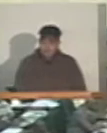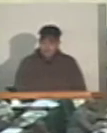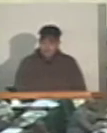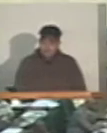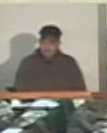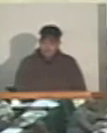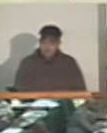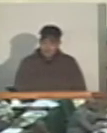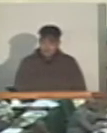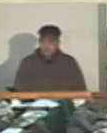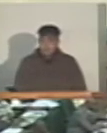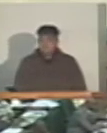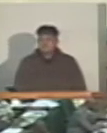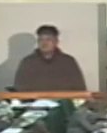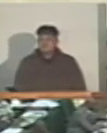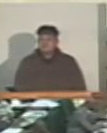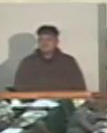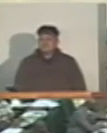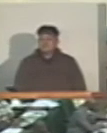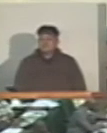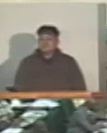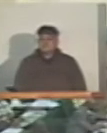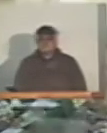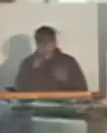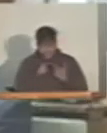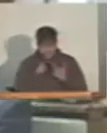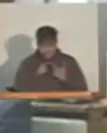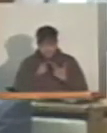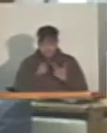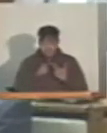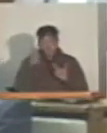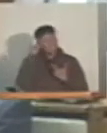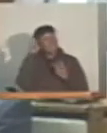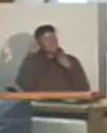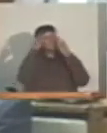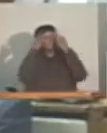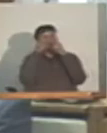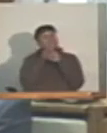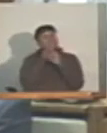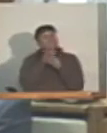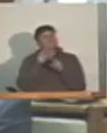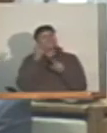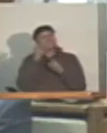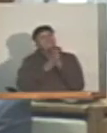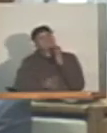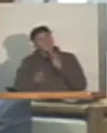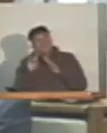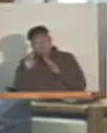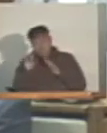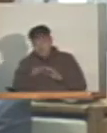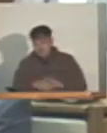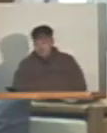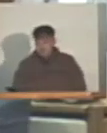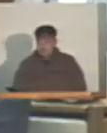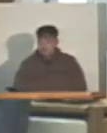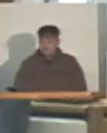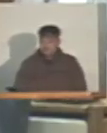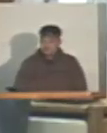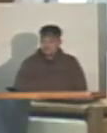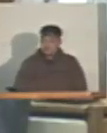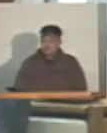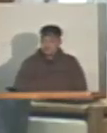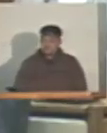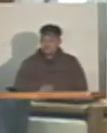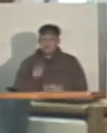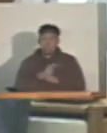Mr. Shaw, in his response, referred to the ministry paper. For the purposes of subsection 1, the minister